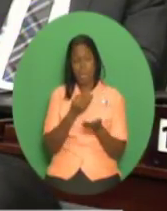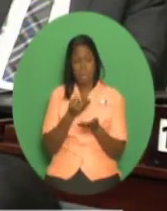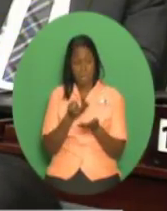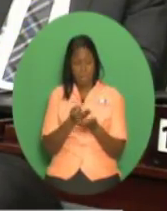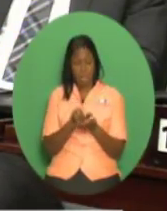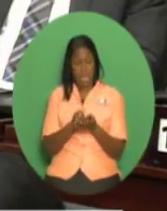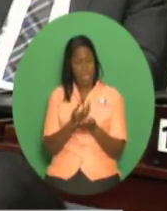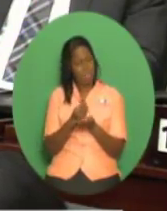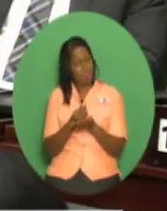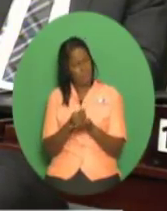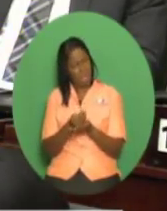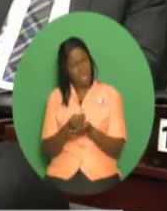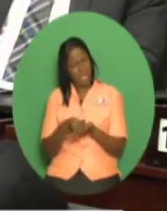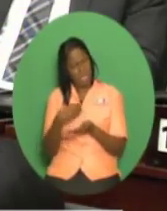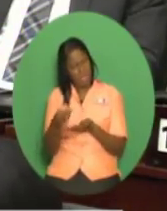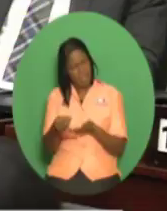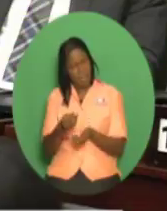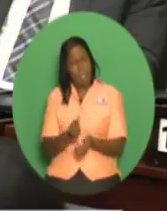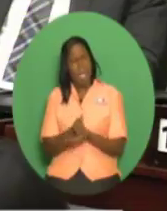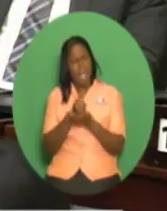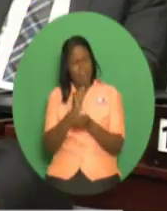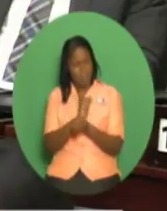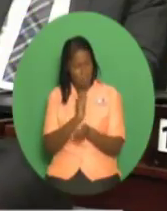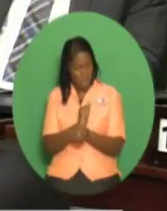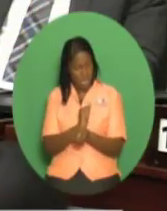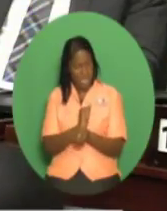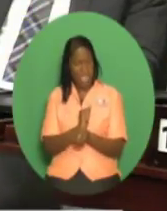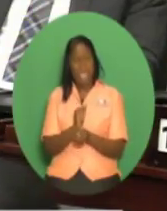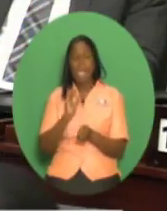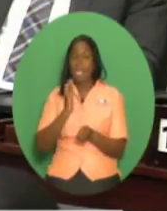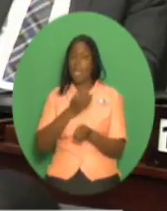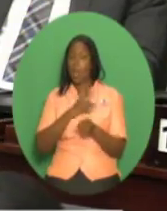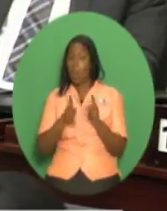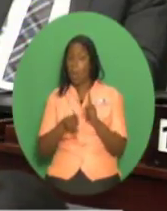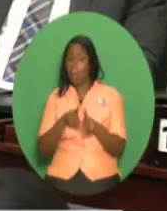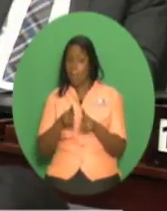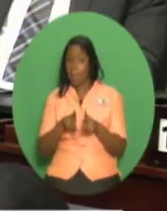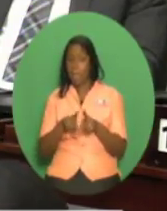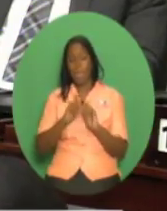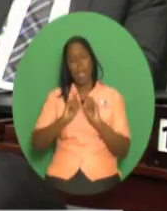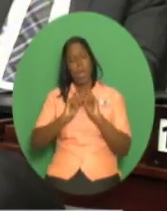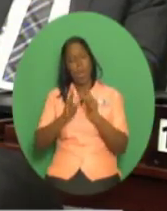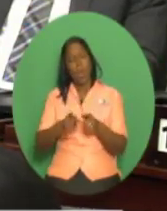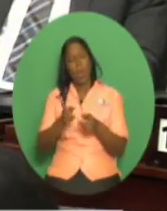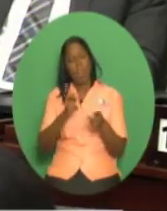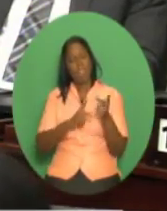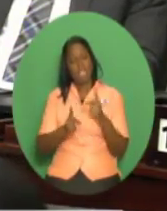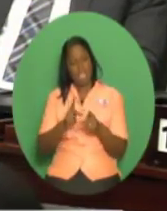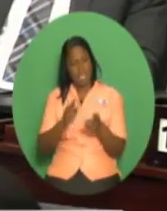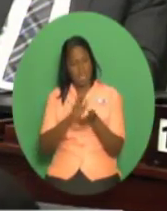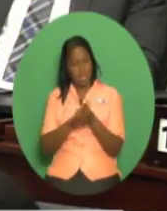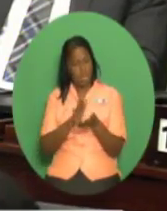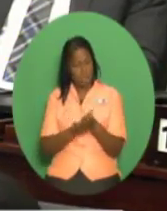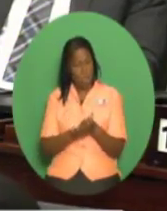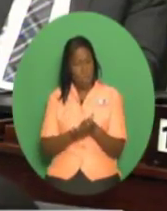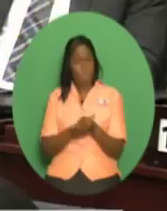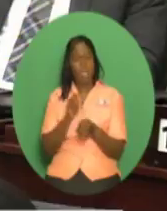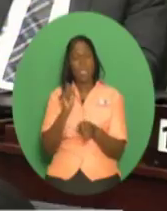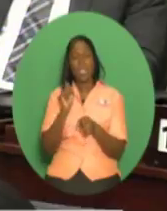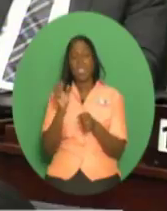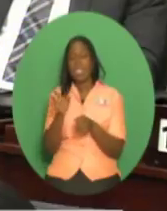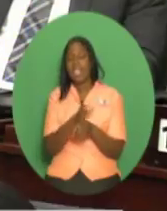persons have been visiting these centers or these schools so that the information that is so